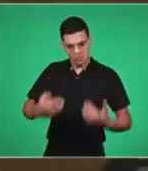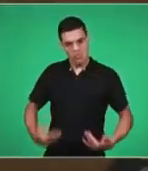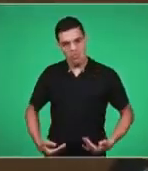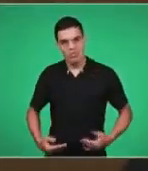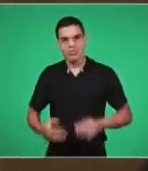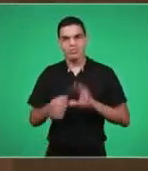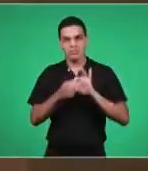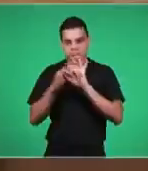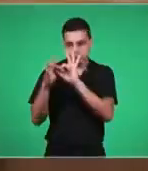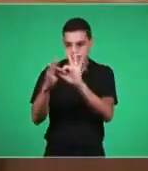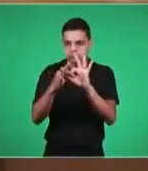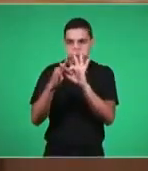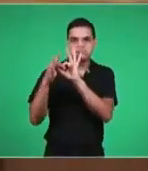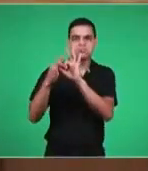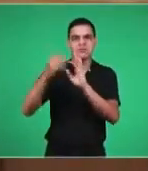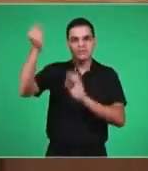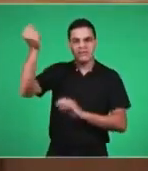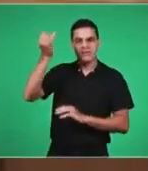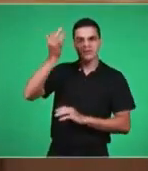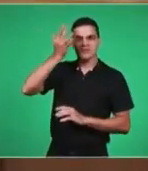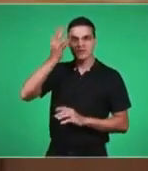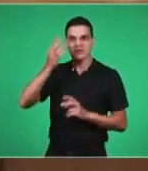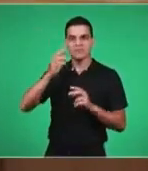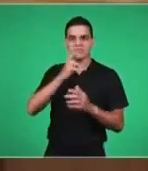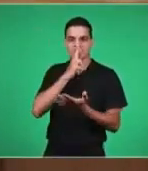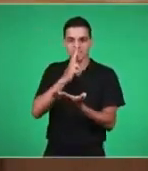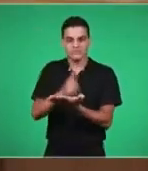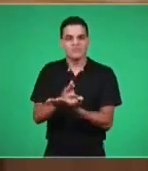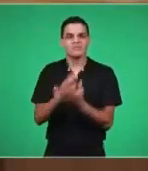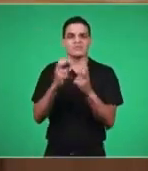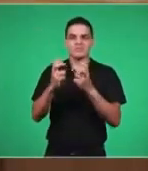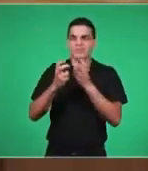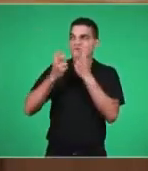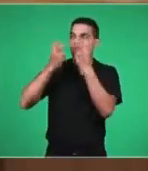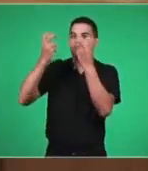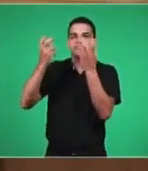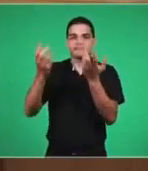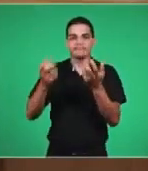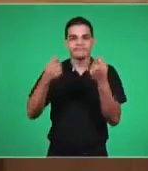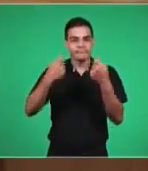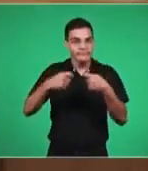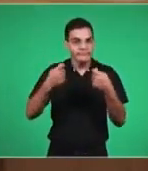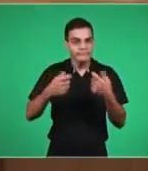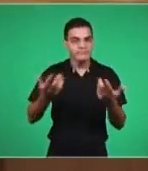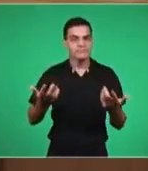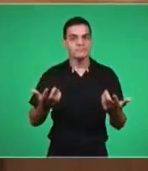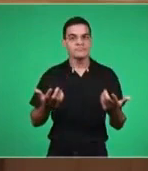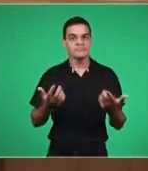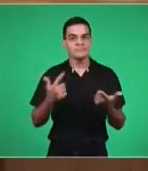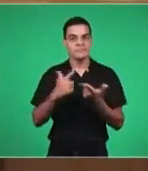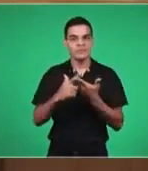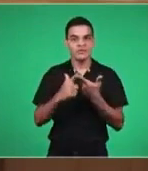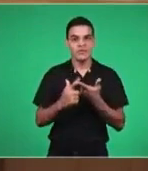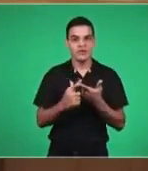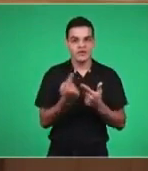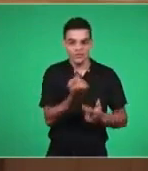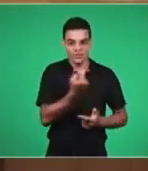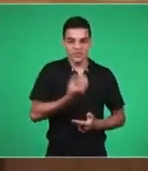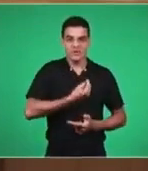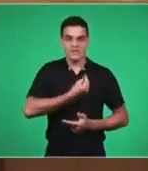And it's a result of a fellowship in the body, of prayer.